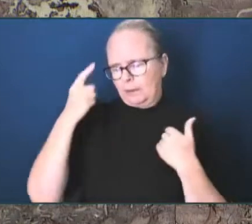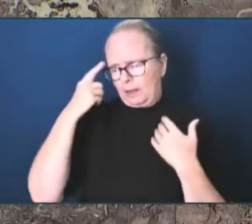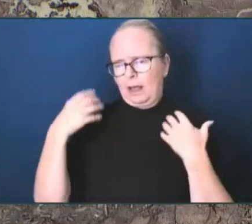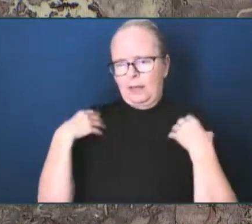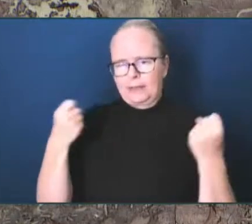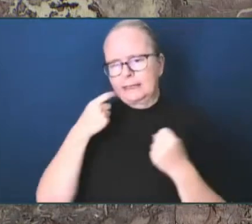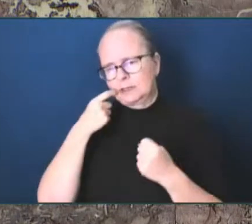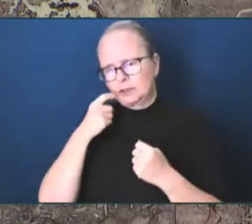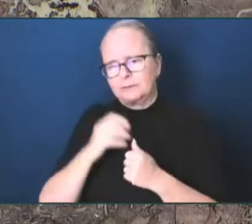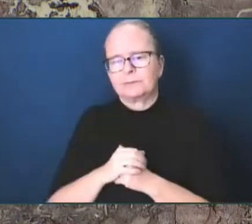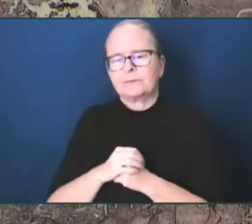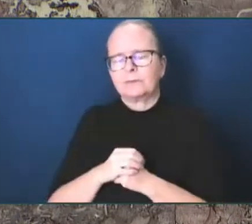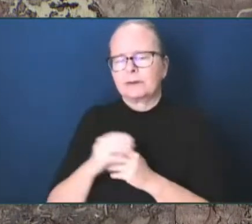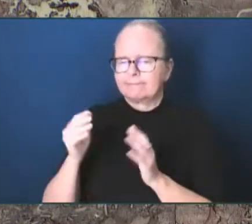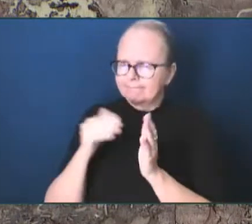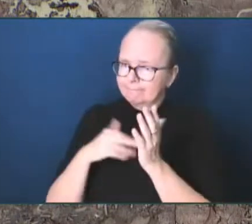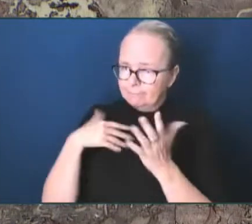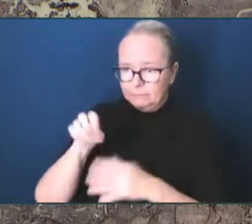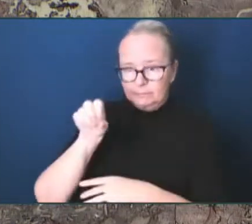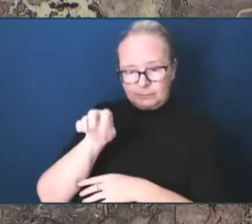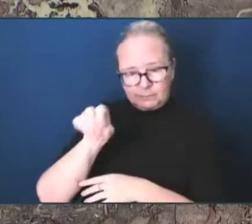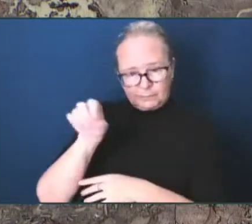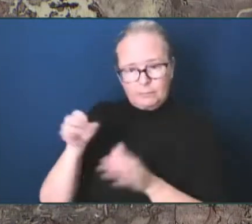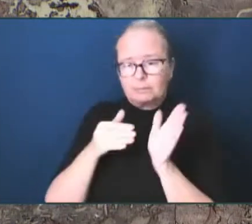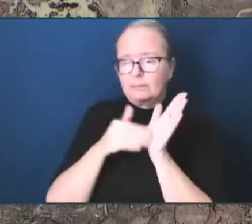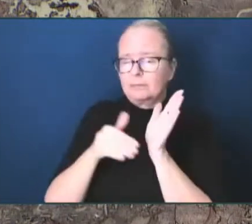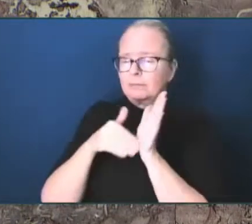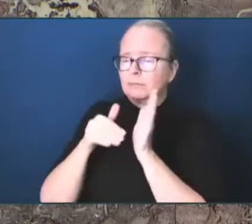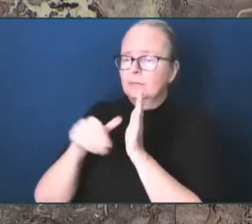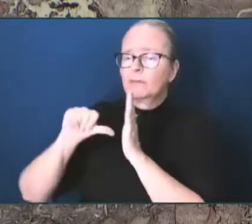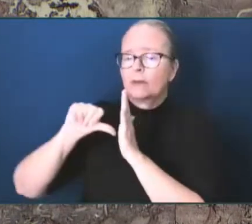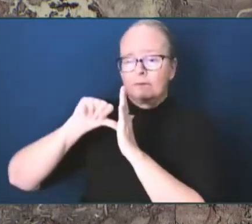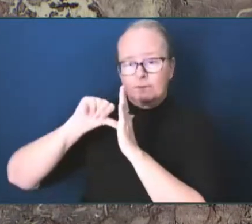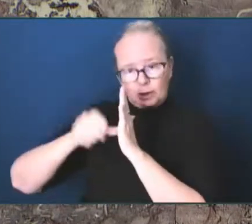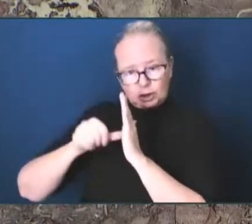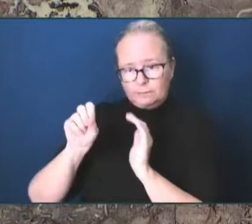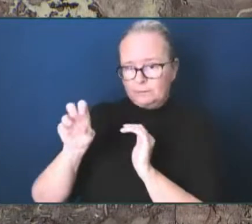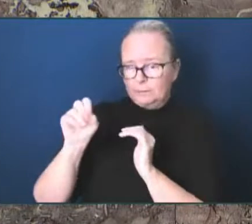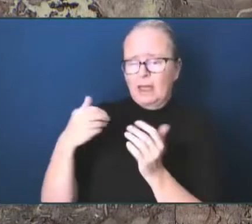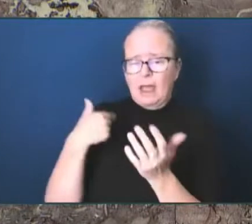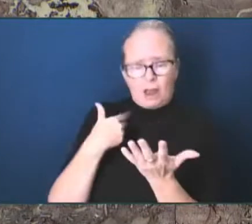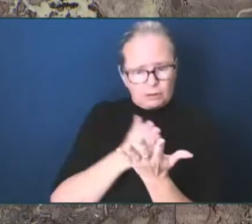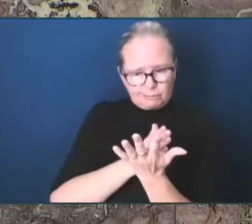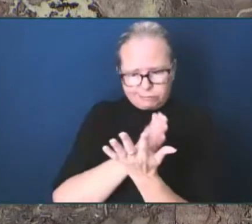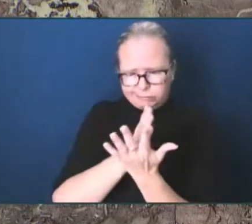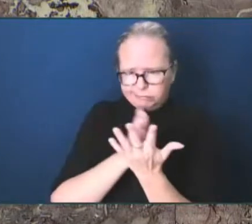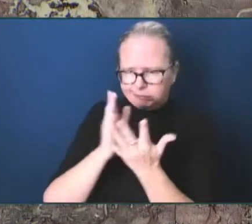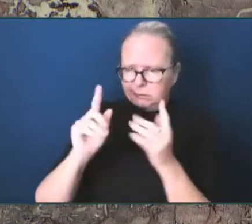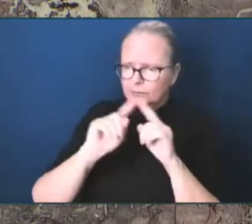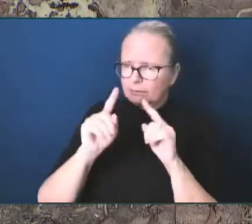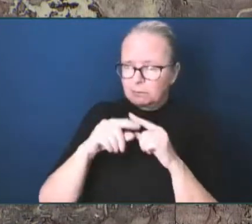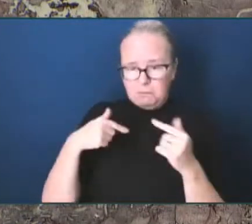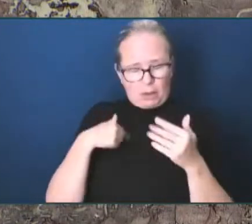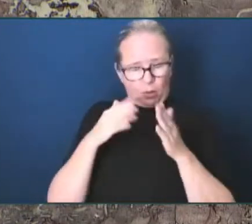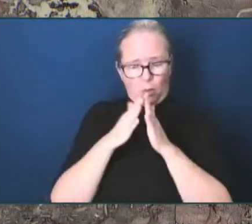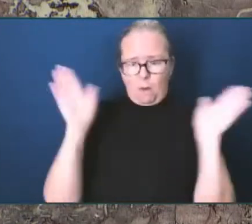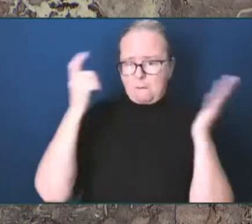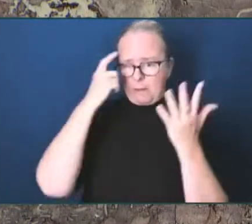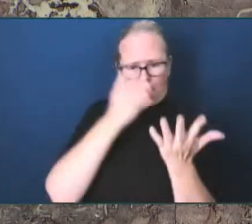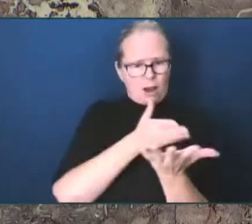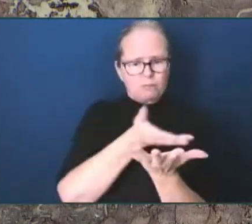on the table. We need a diversity of responses. And as I noted in my previous answer, when Vancouver Coastal